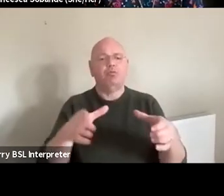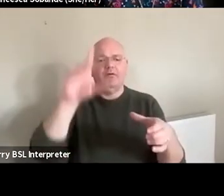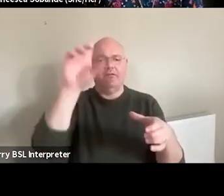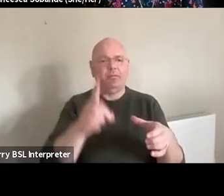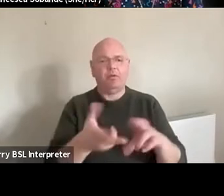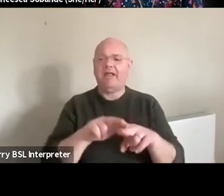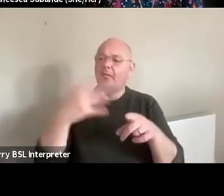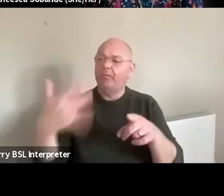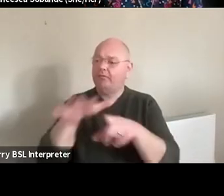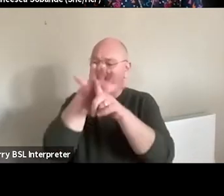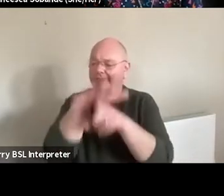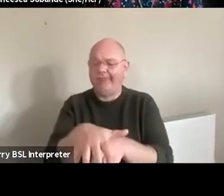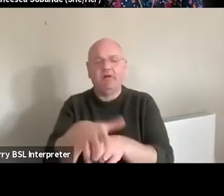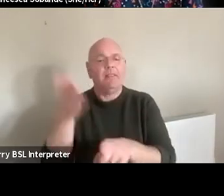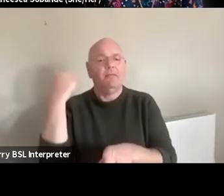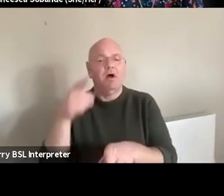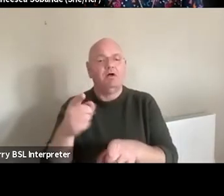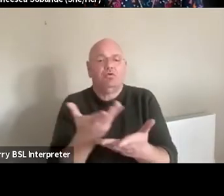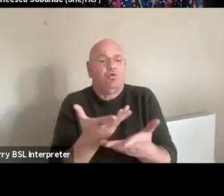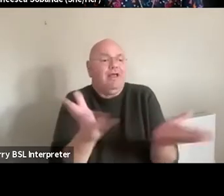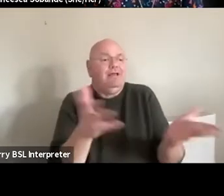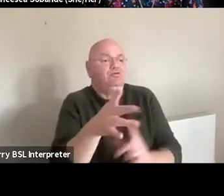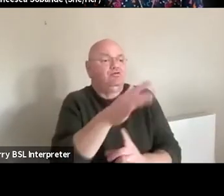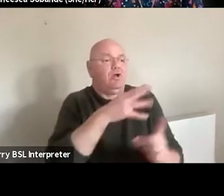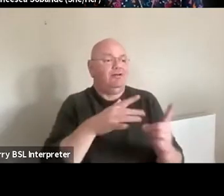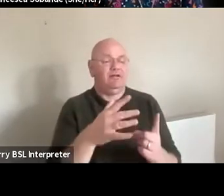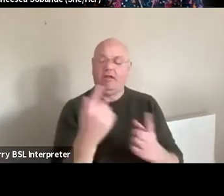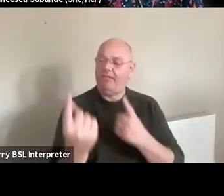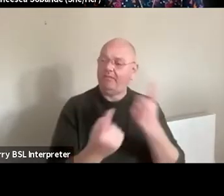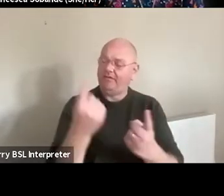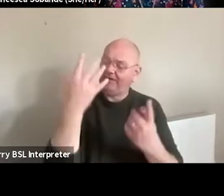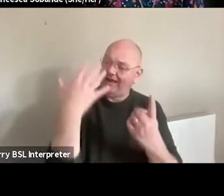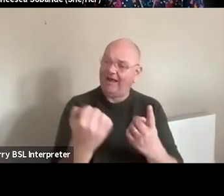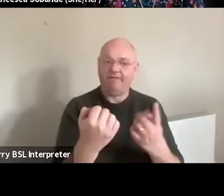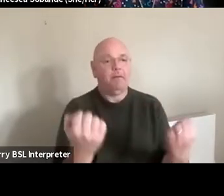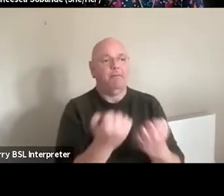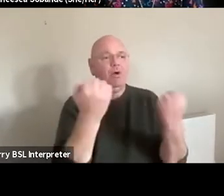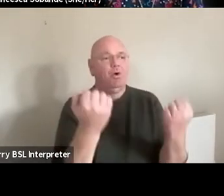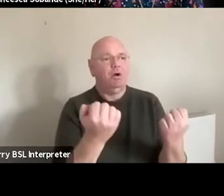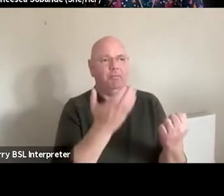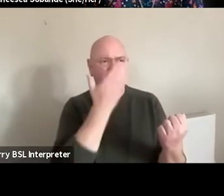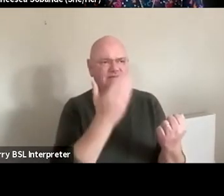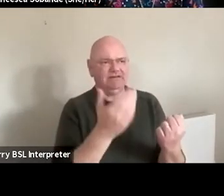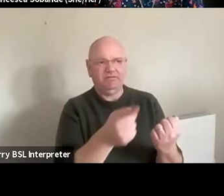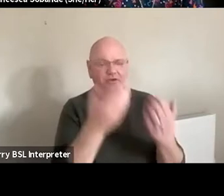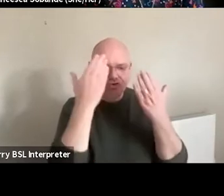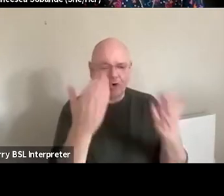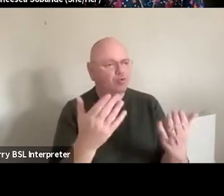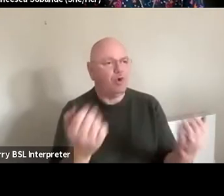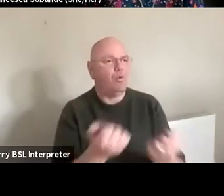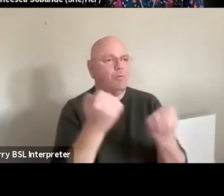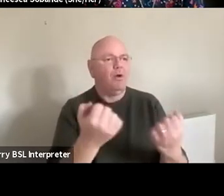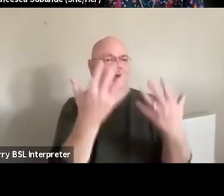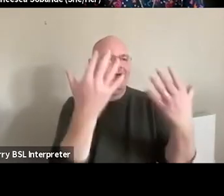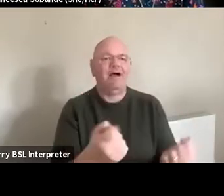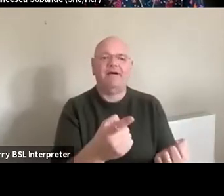people who exist in general and anywhere in society, who hold the mass of power, yet seem to not know that they have this power, what is